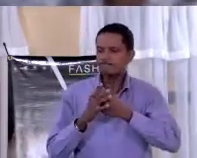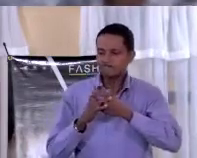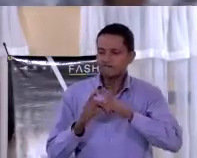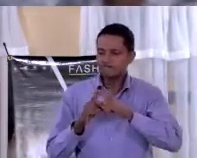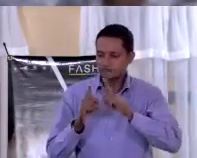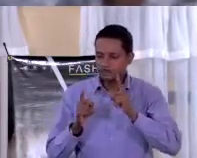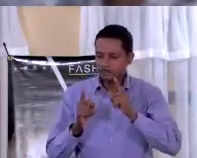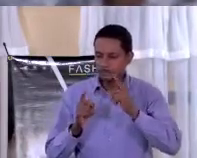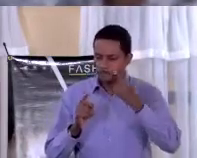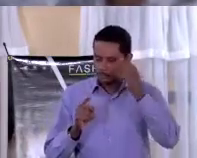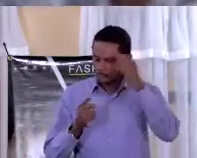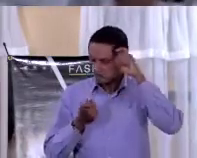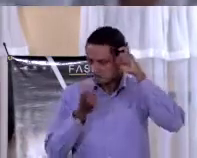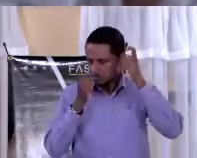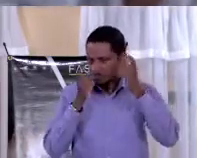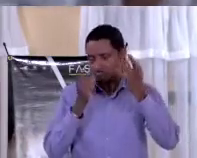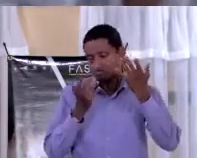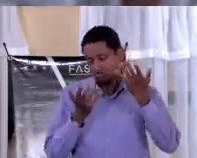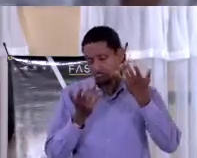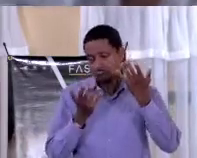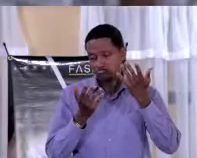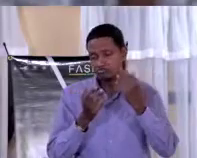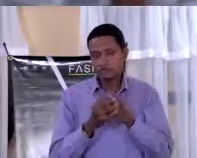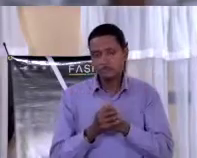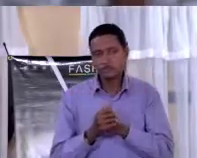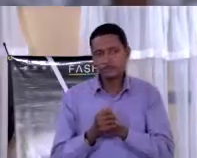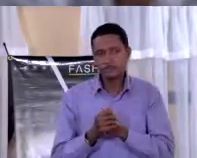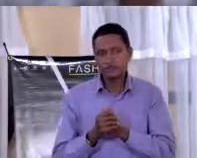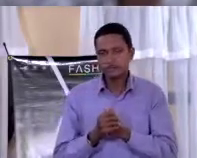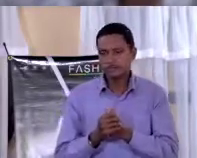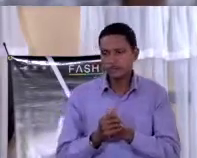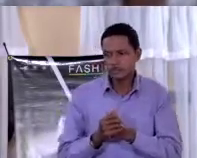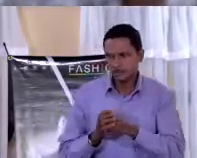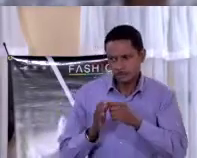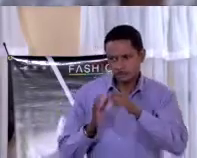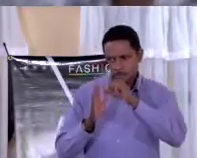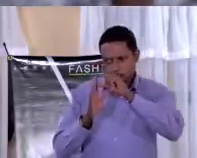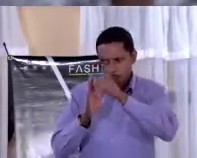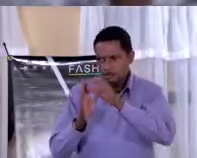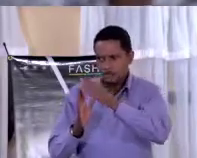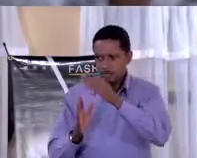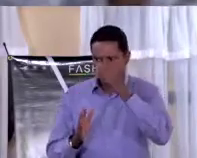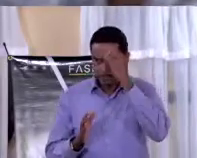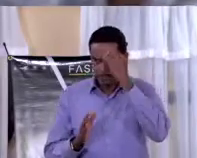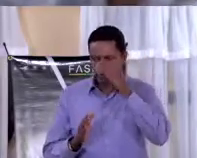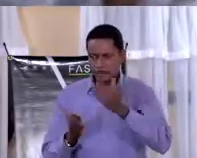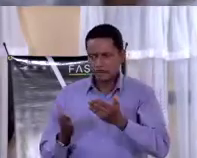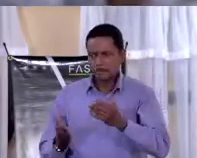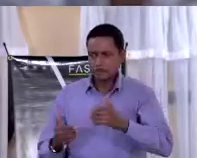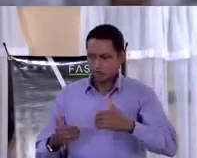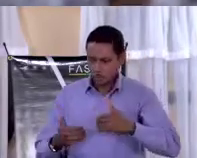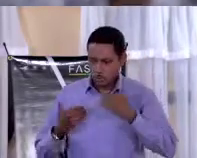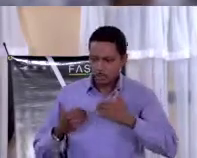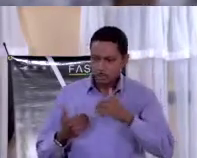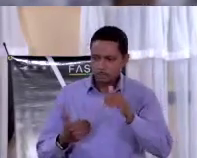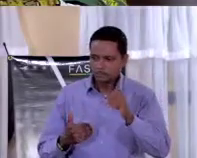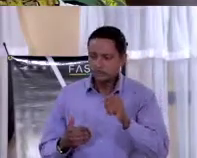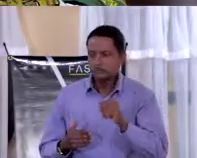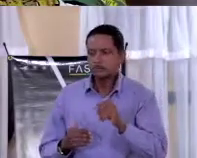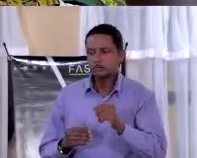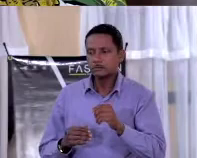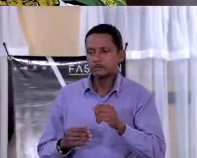And we always have to utilize the education system, I think, impress upon the minds at a much younger